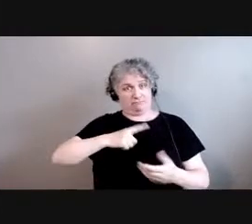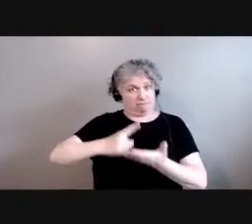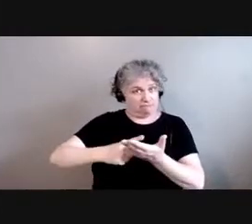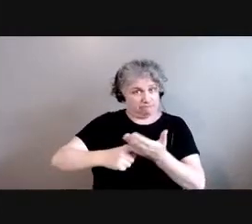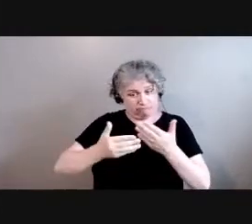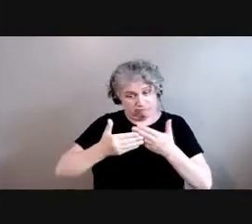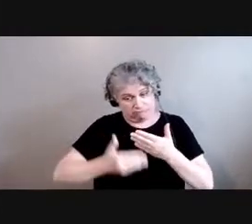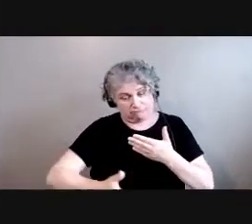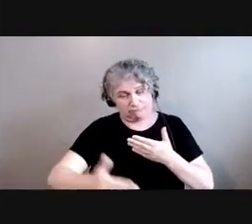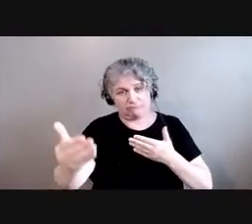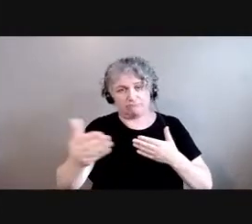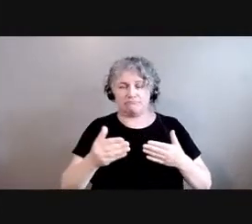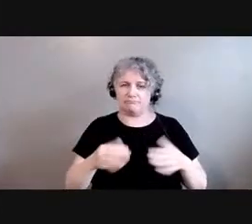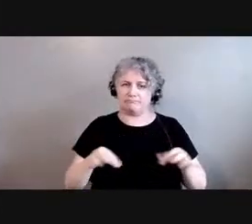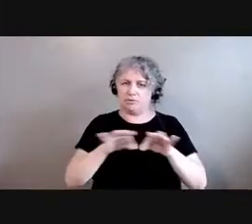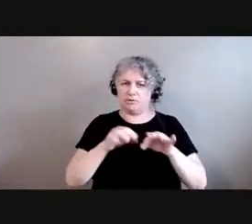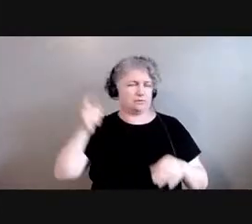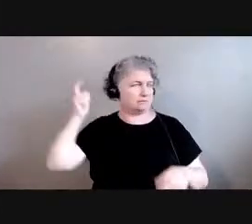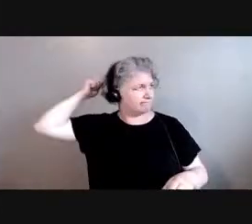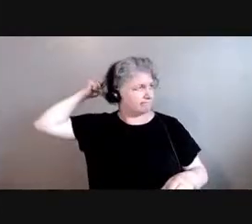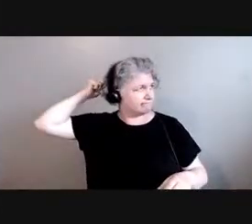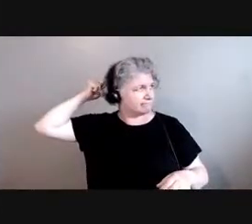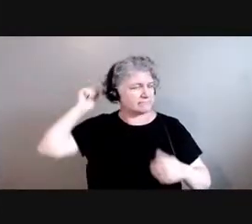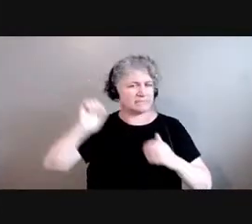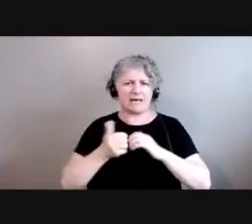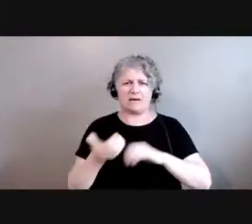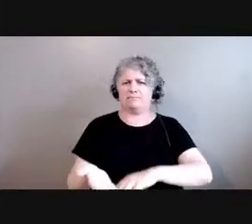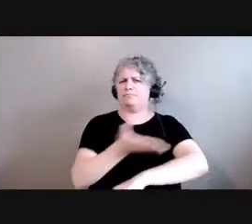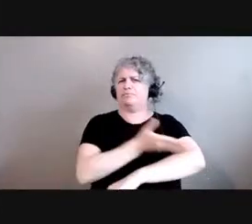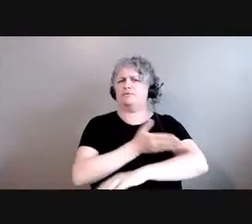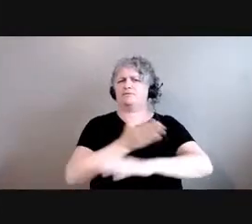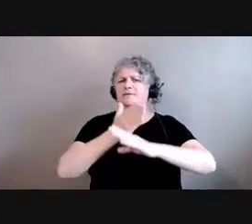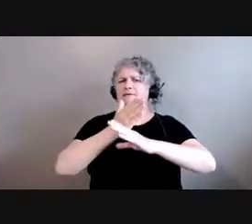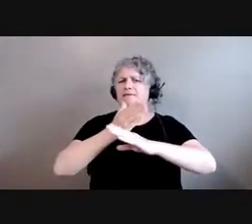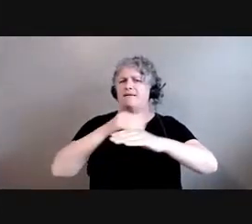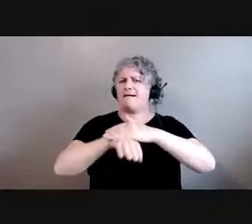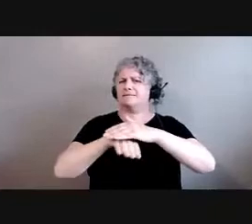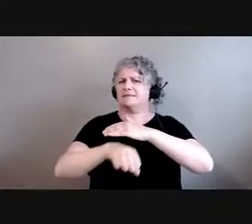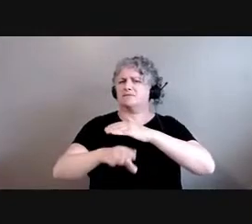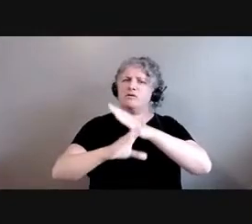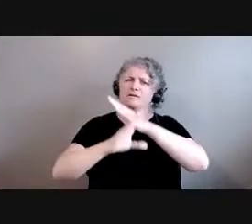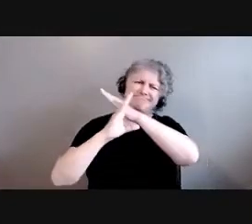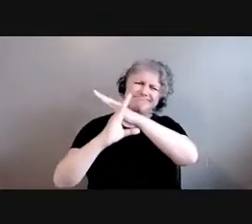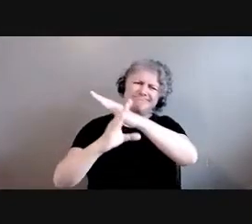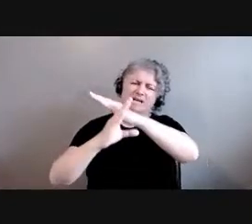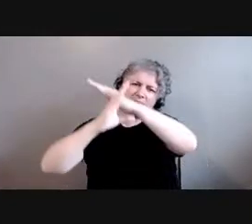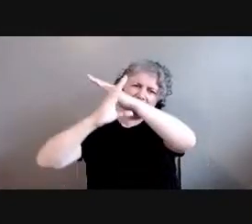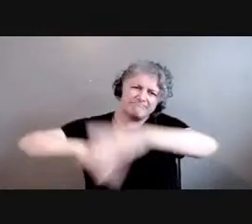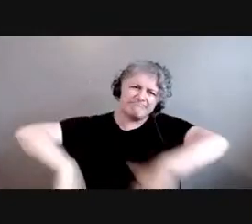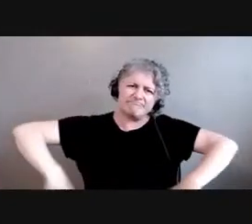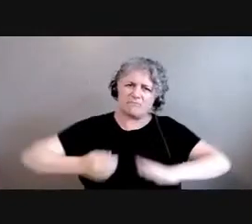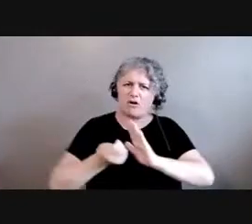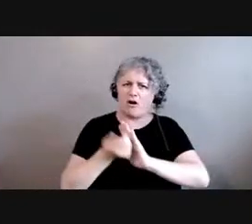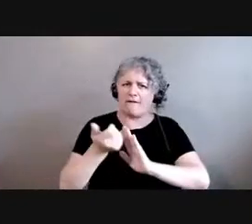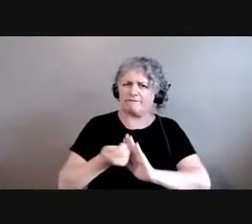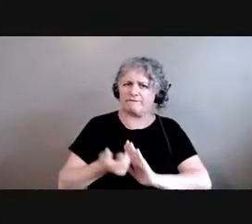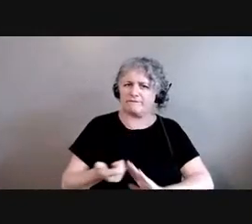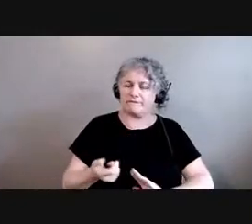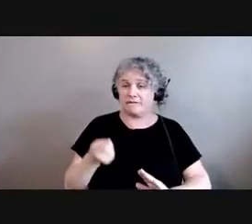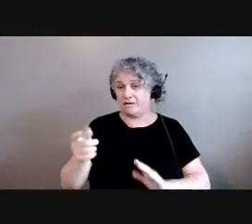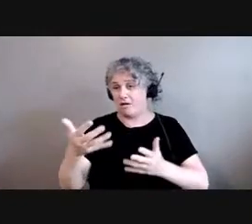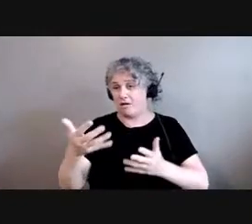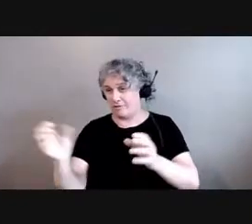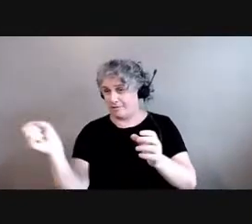about throughout this conference, ways to increase access or remove barriers. I think already we're highlighting